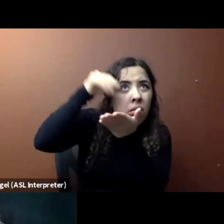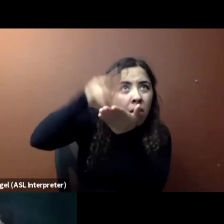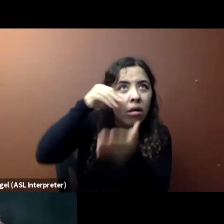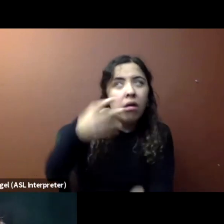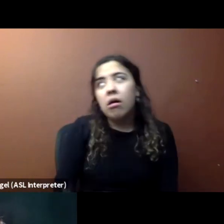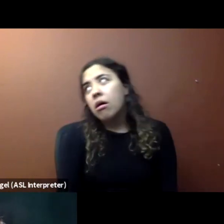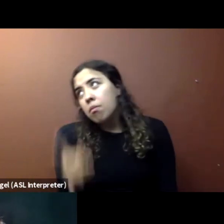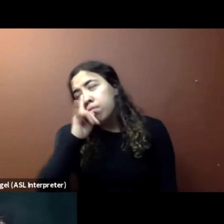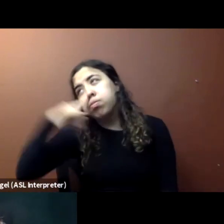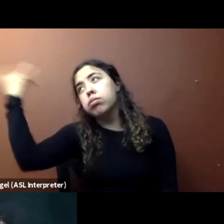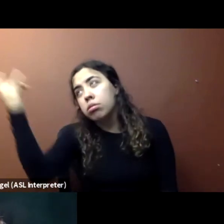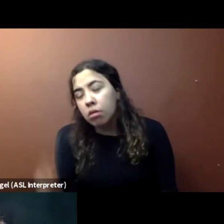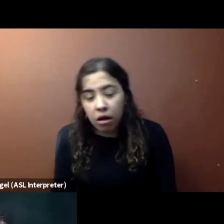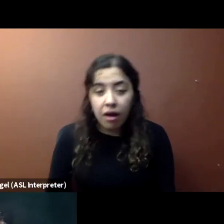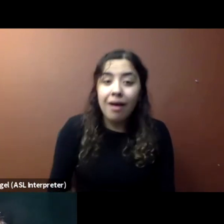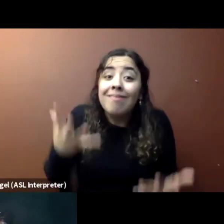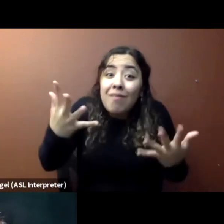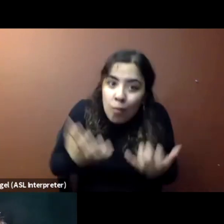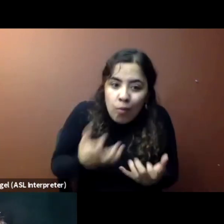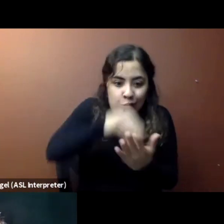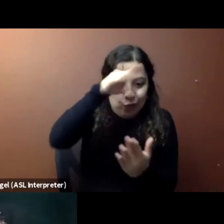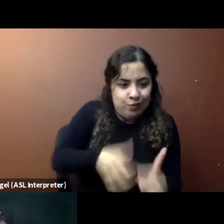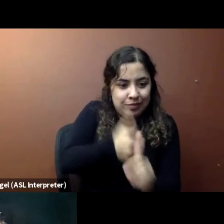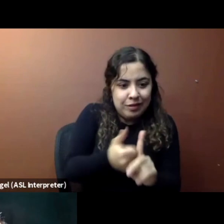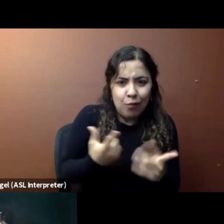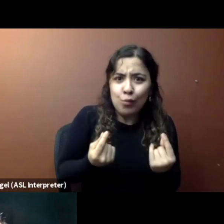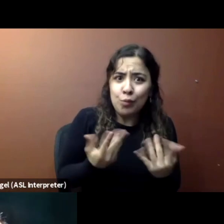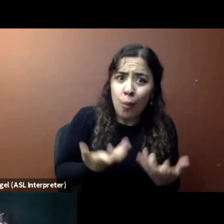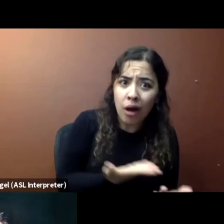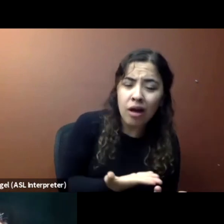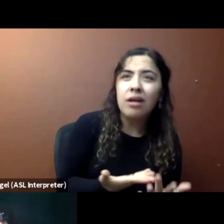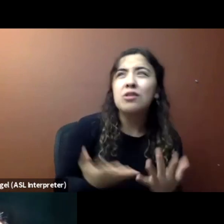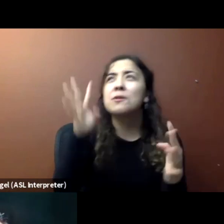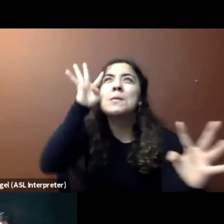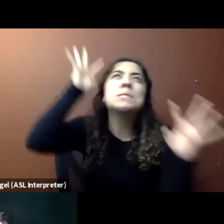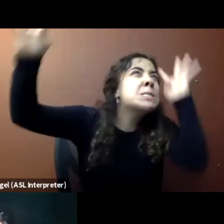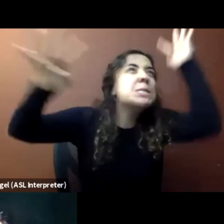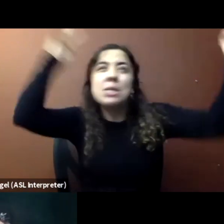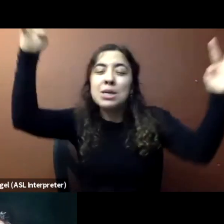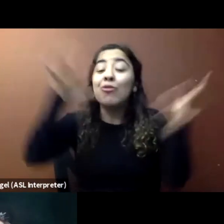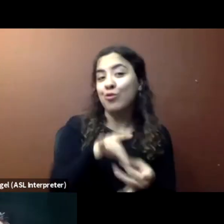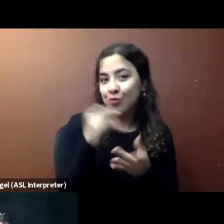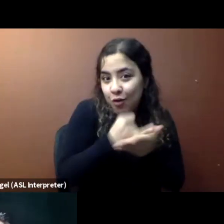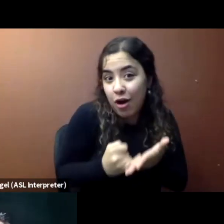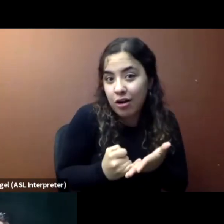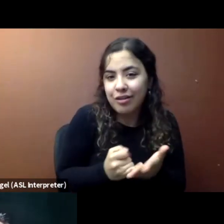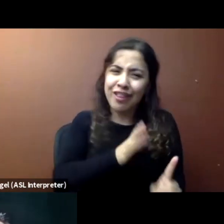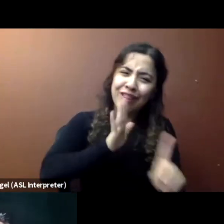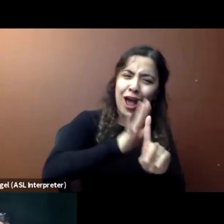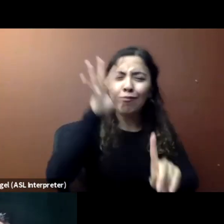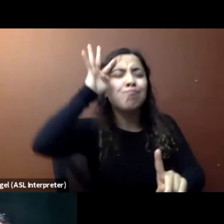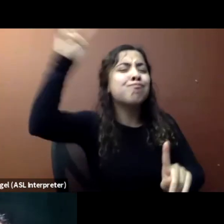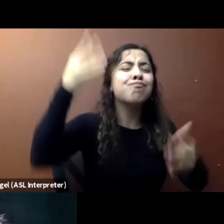don't want to be told what things mean when it comes to art, I think. And just